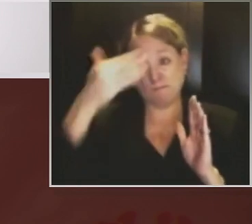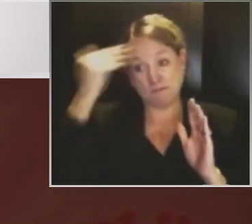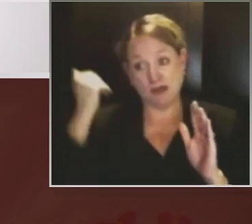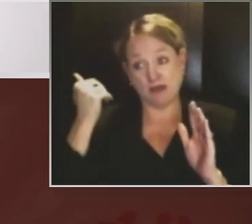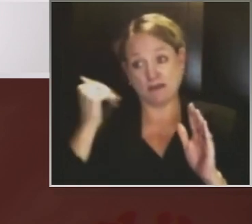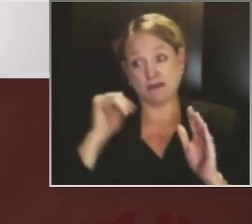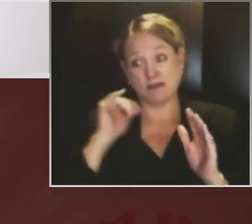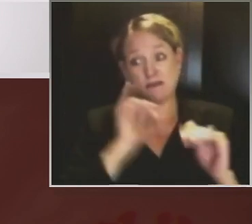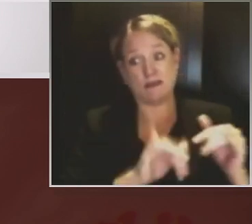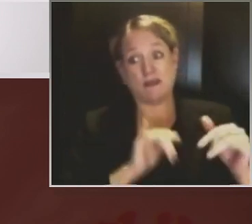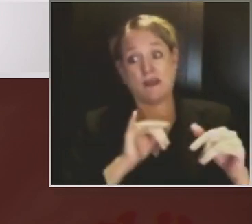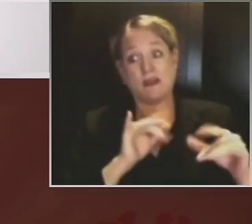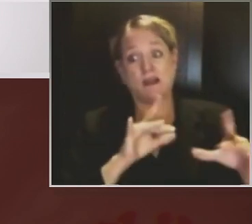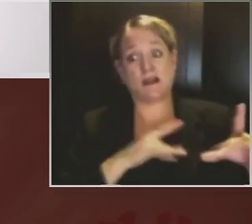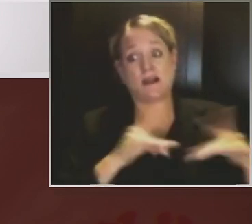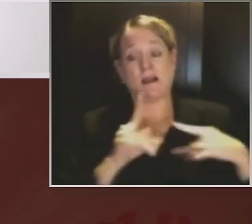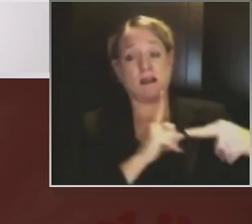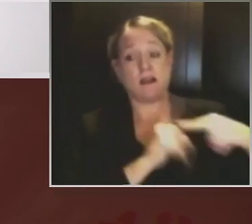Yes, I think